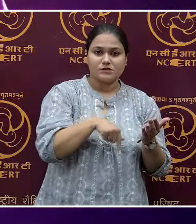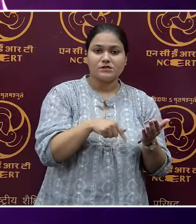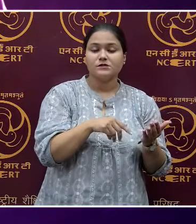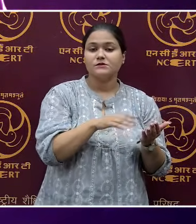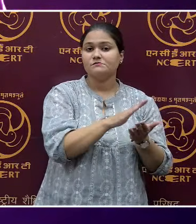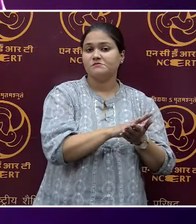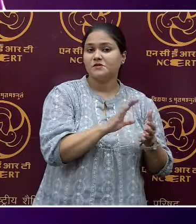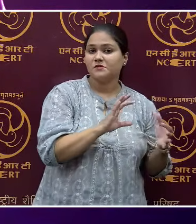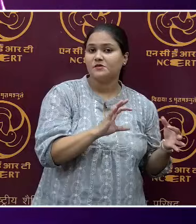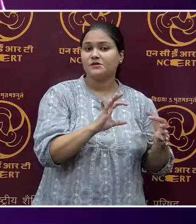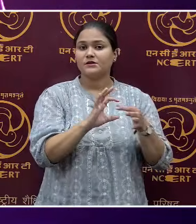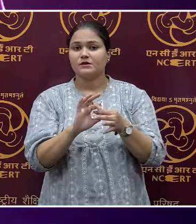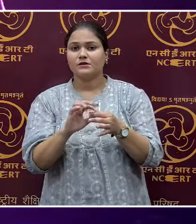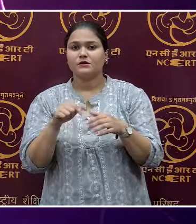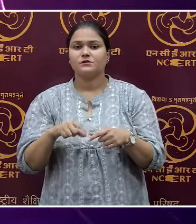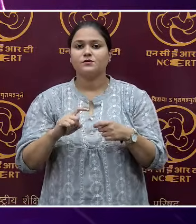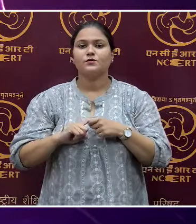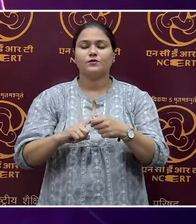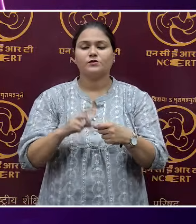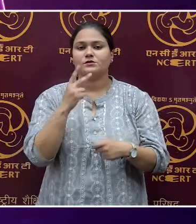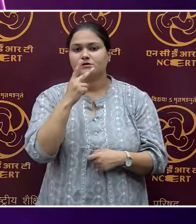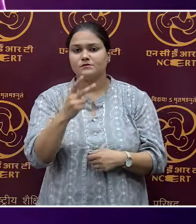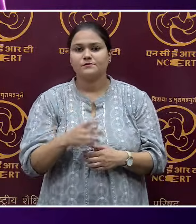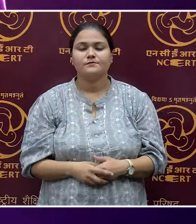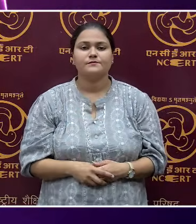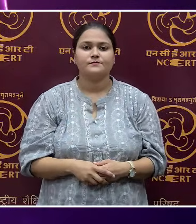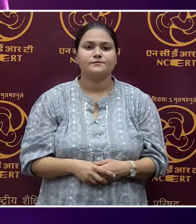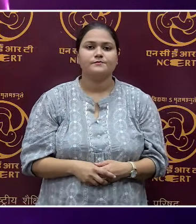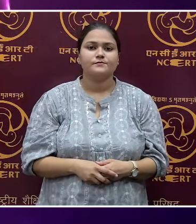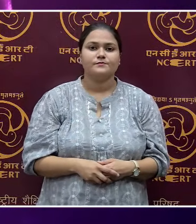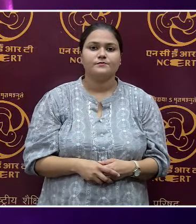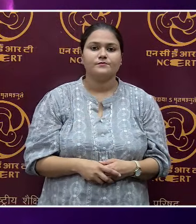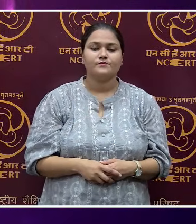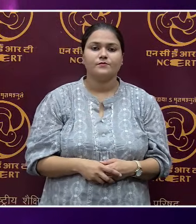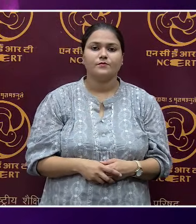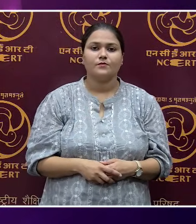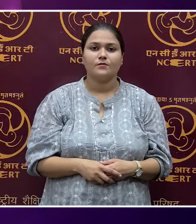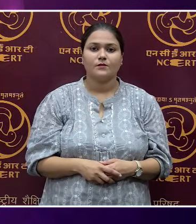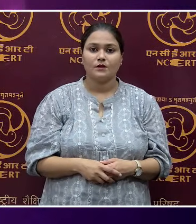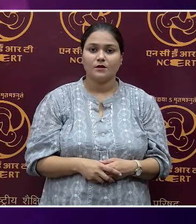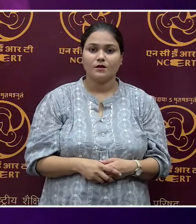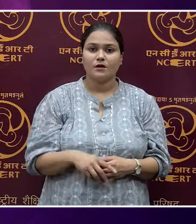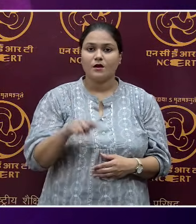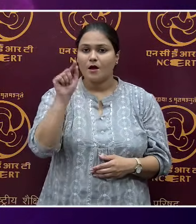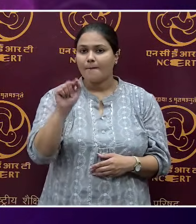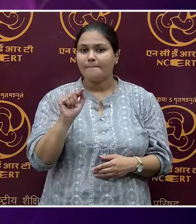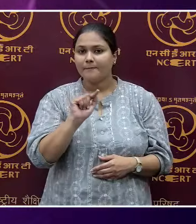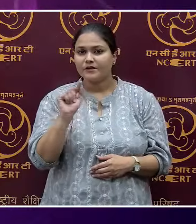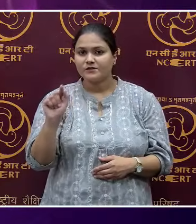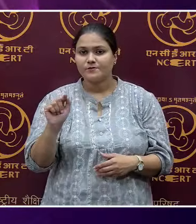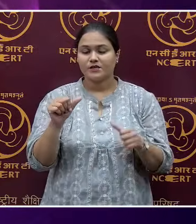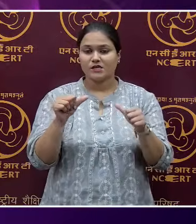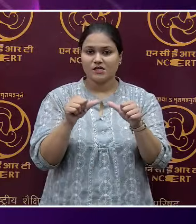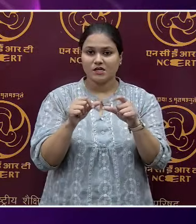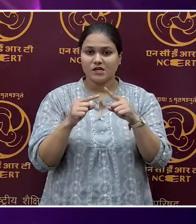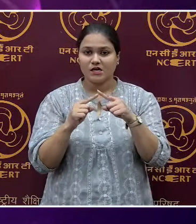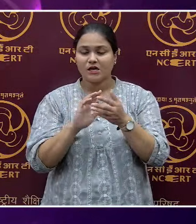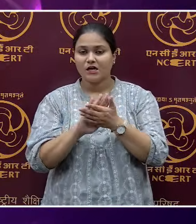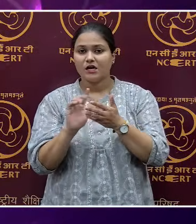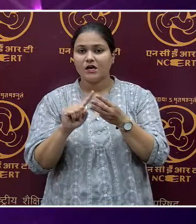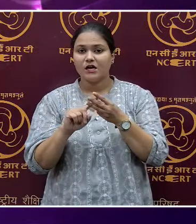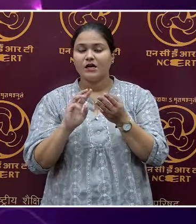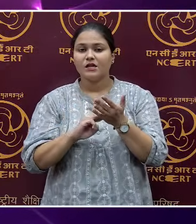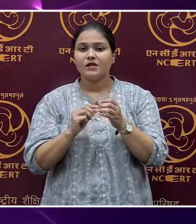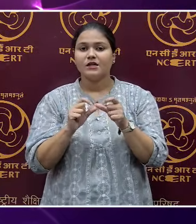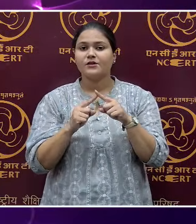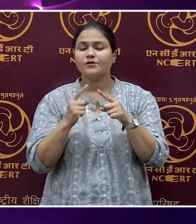appear here. Okay. So you can see like what is the name of percentage arithmetic operation. So here we all call it